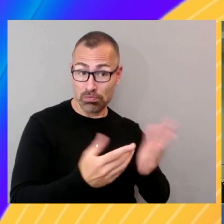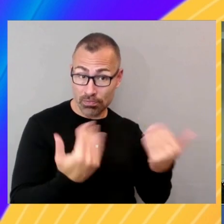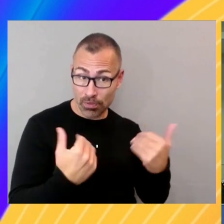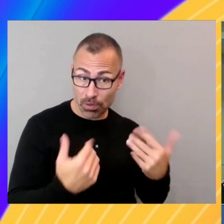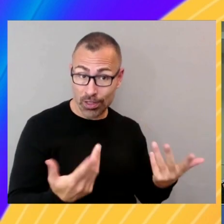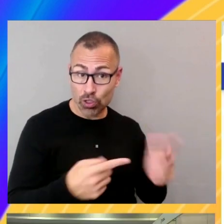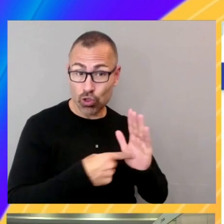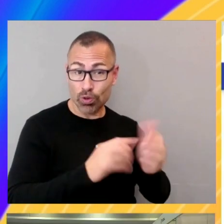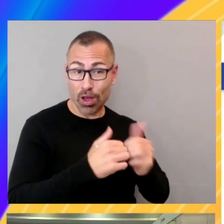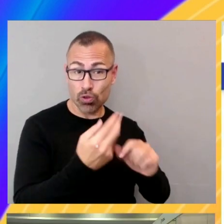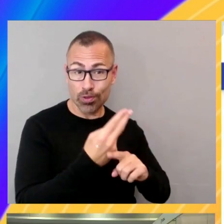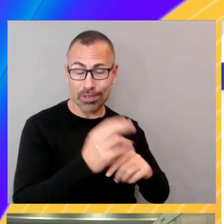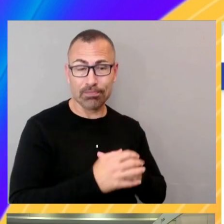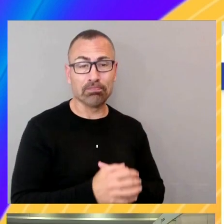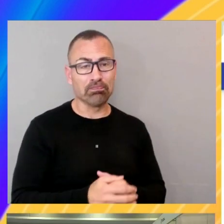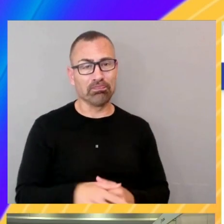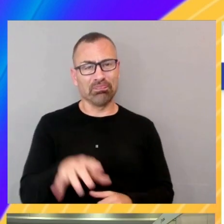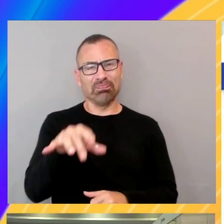there? Yeah, for sure.